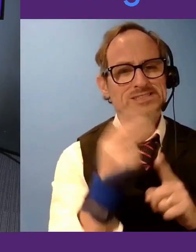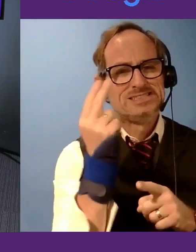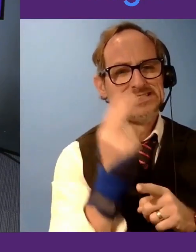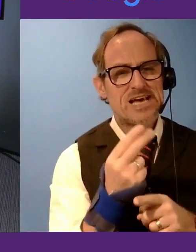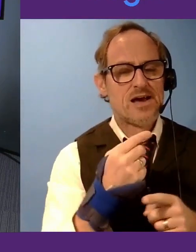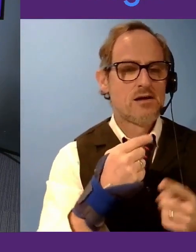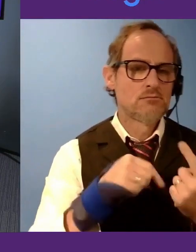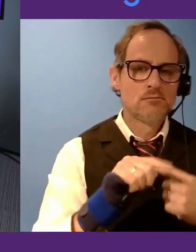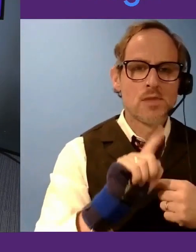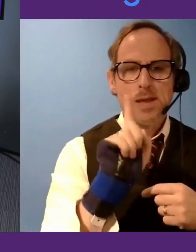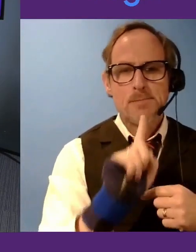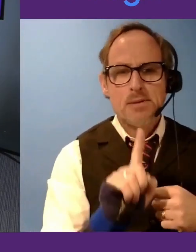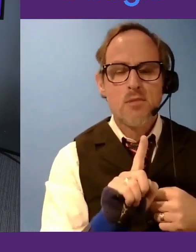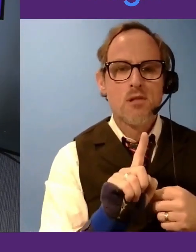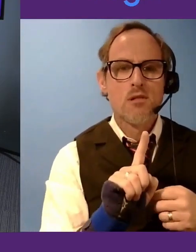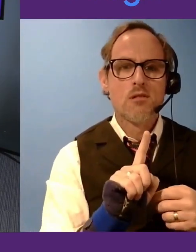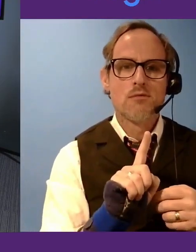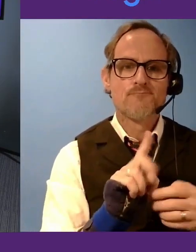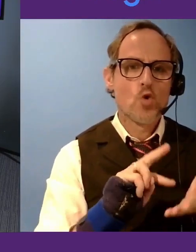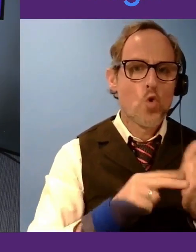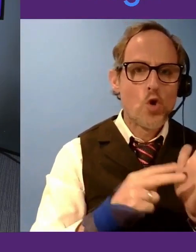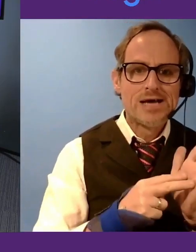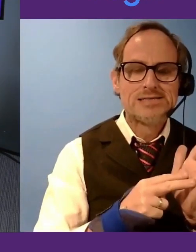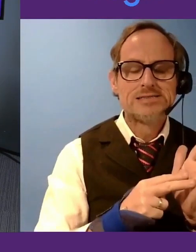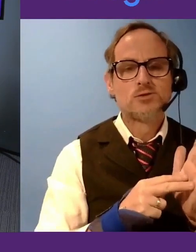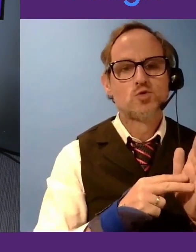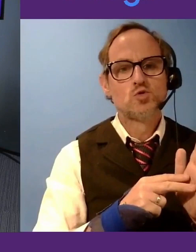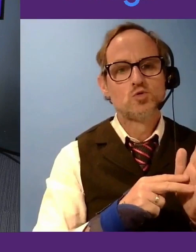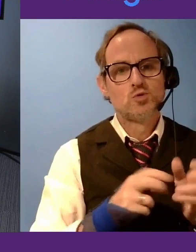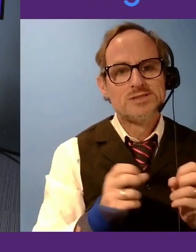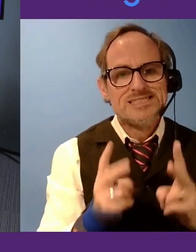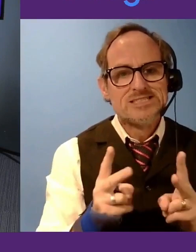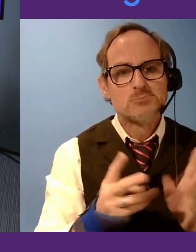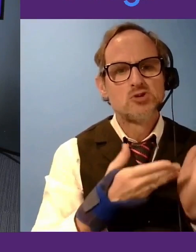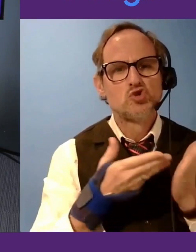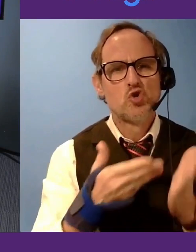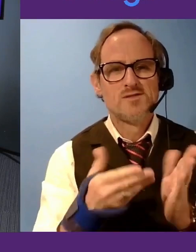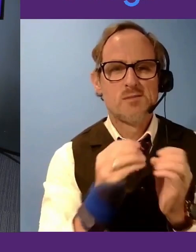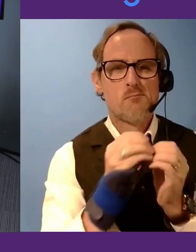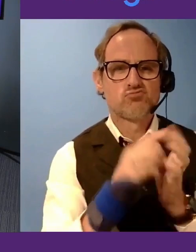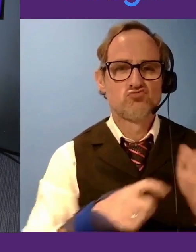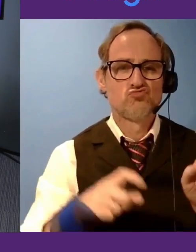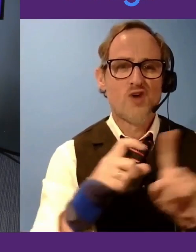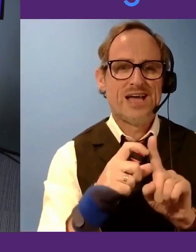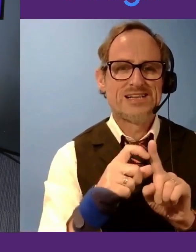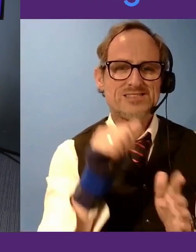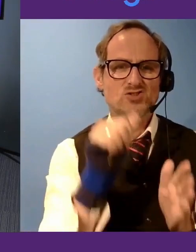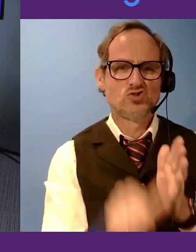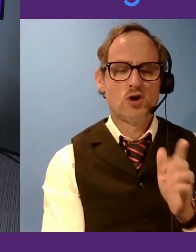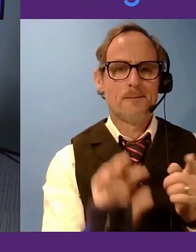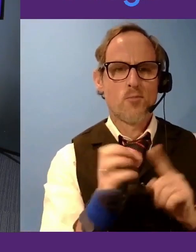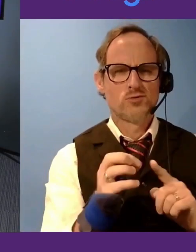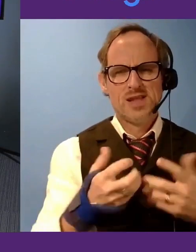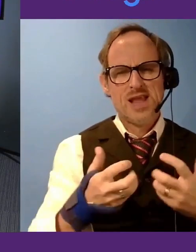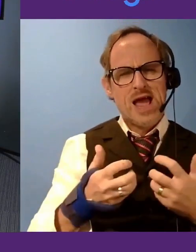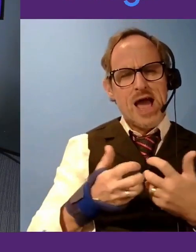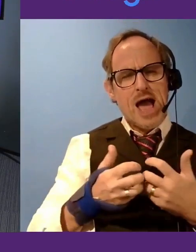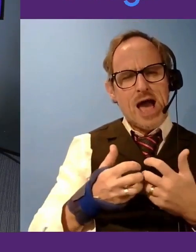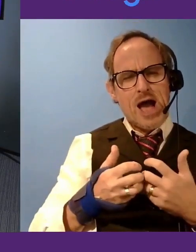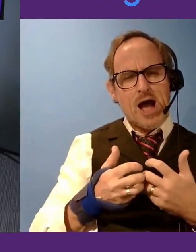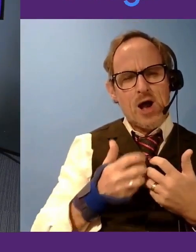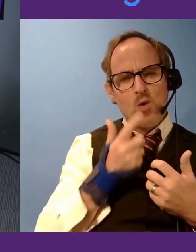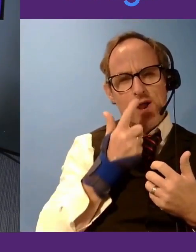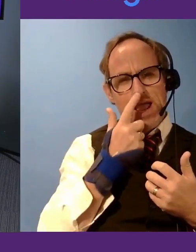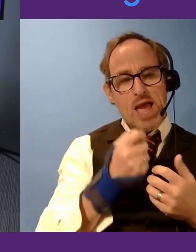an organization or a system or a service. And how can we influence brand decisions which can then cascade